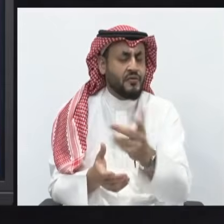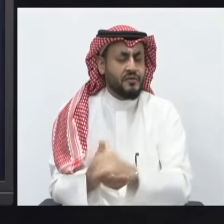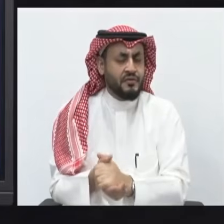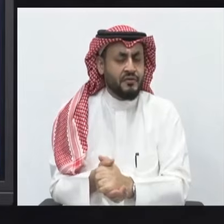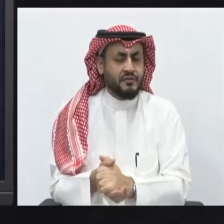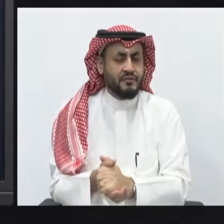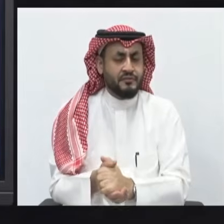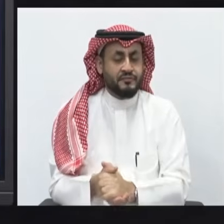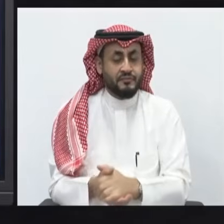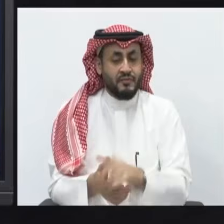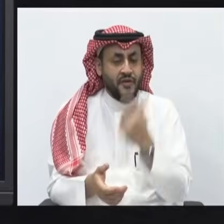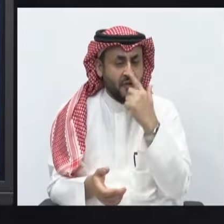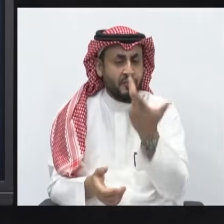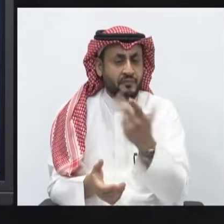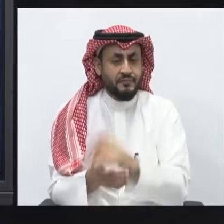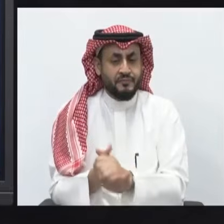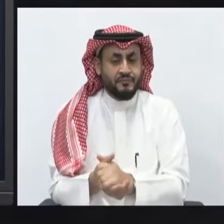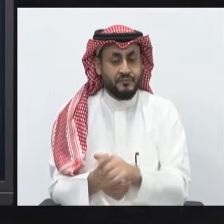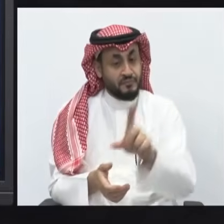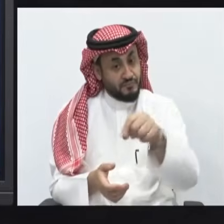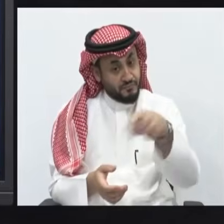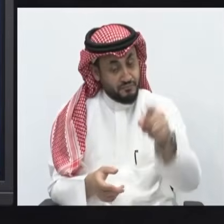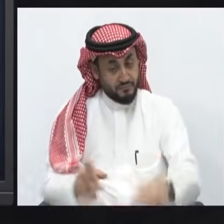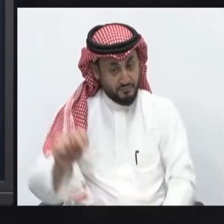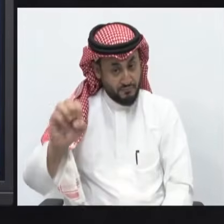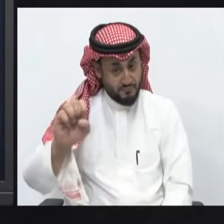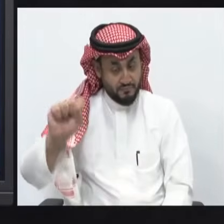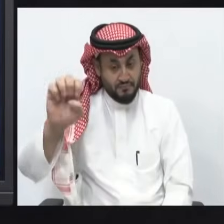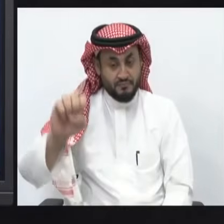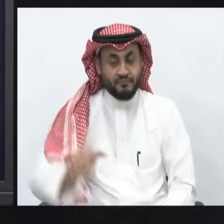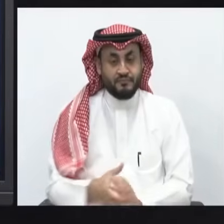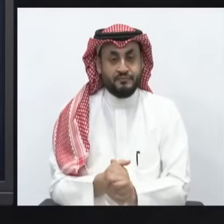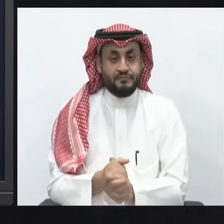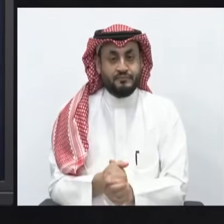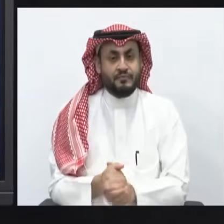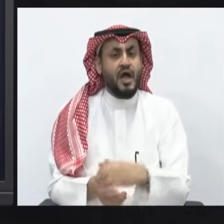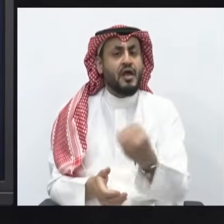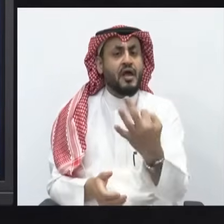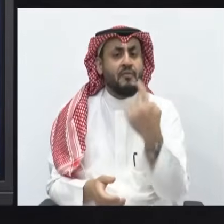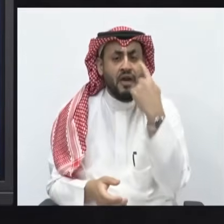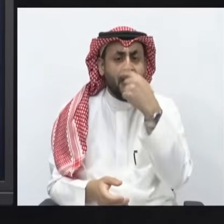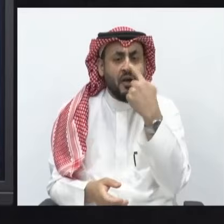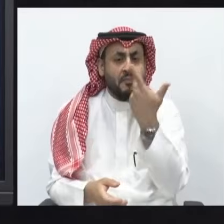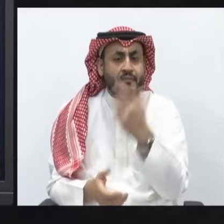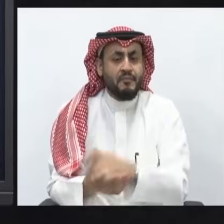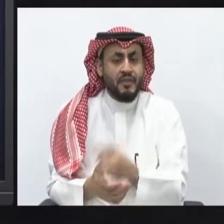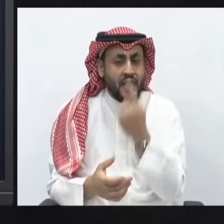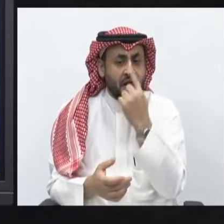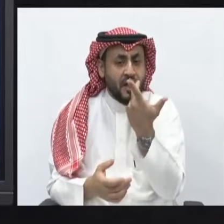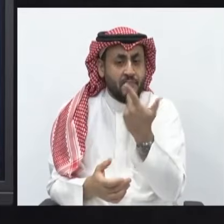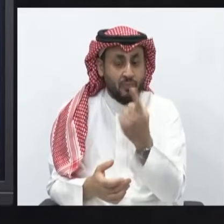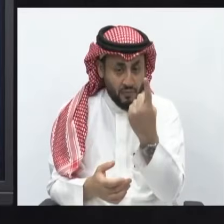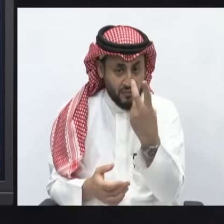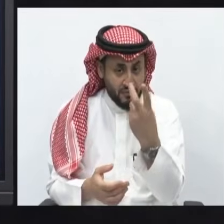Yes. This is what? A nose. Perfect. Nose. How many noses do you have? How